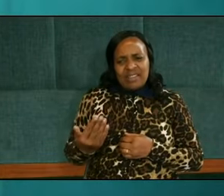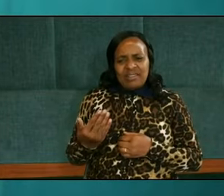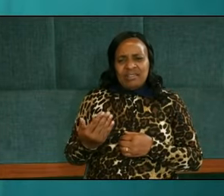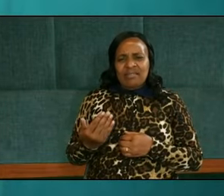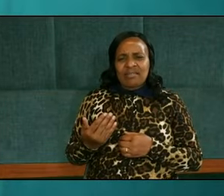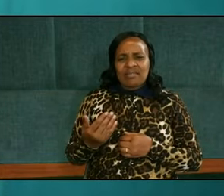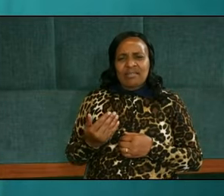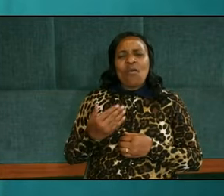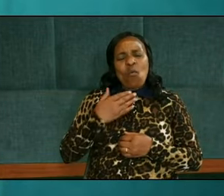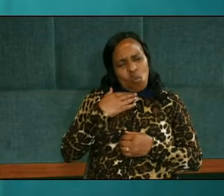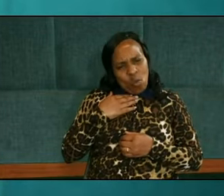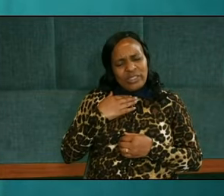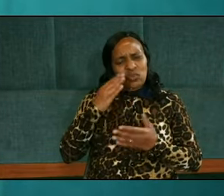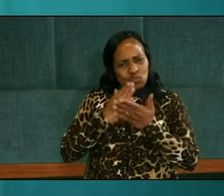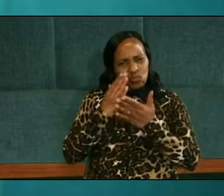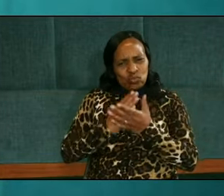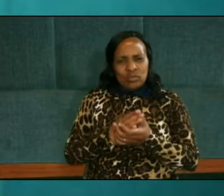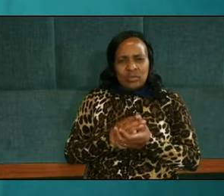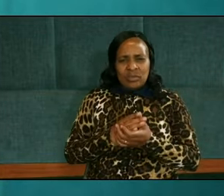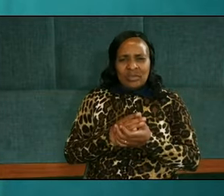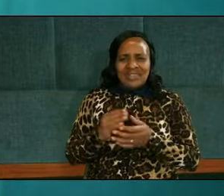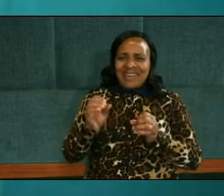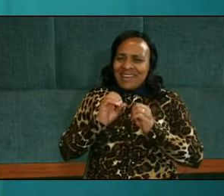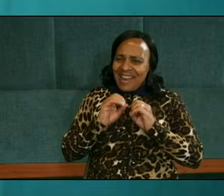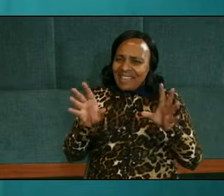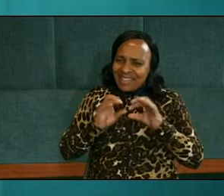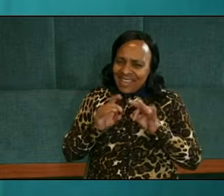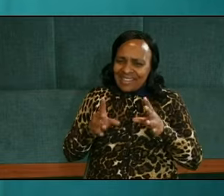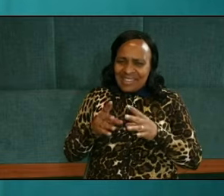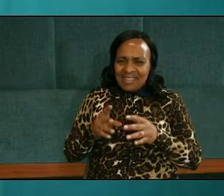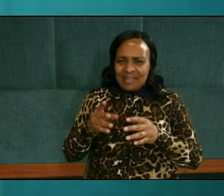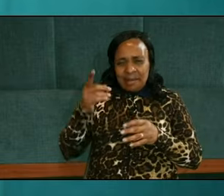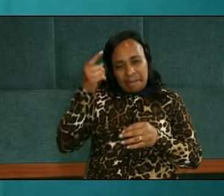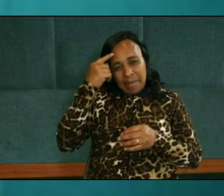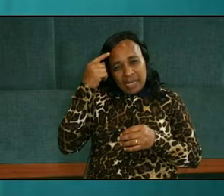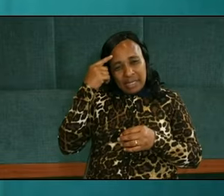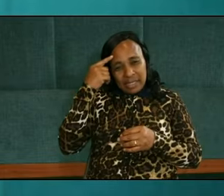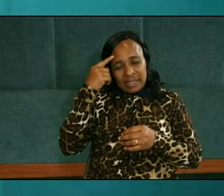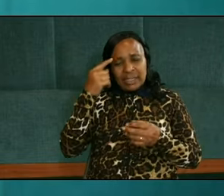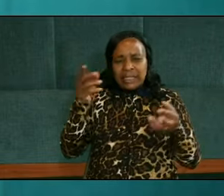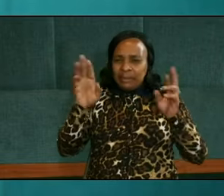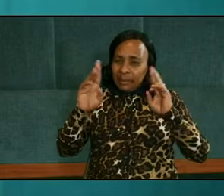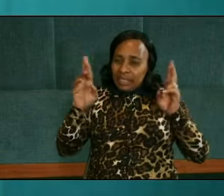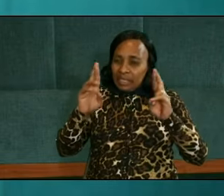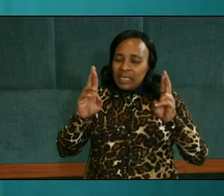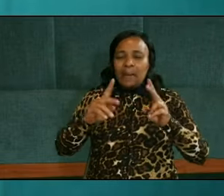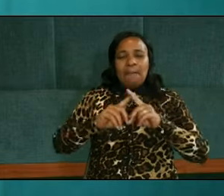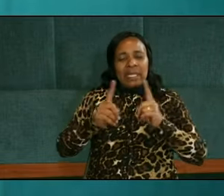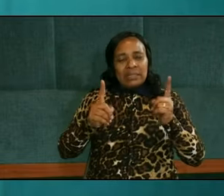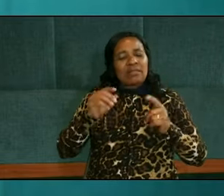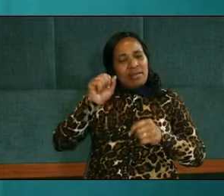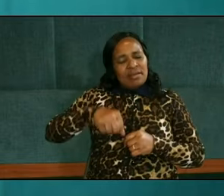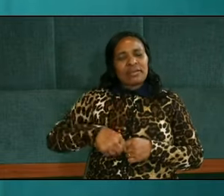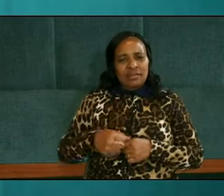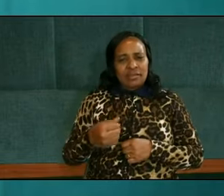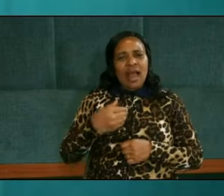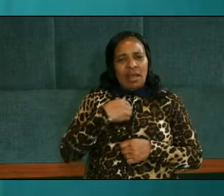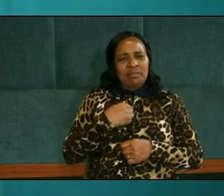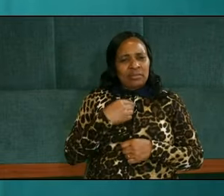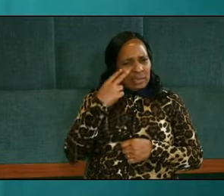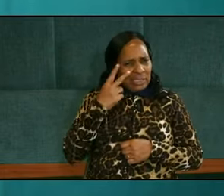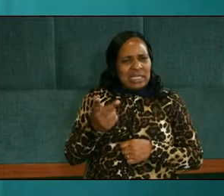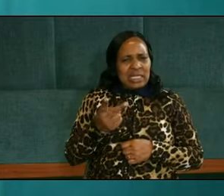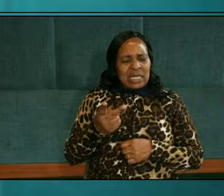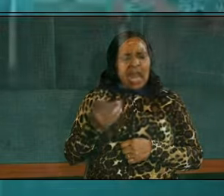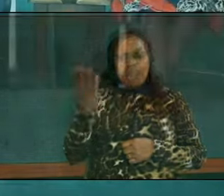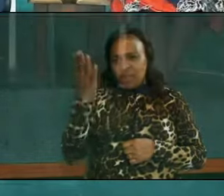Like, I really, really want it. Like nothing's jumping to memory like, immediately, but yes, I am so sure I've ever